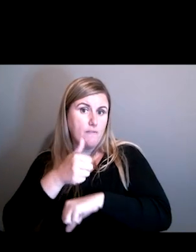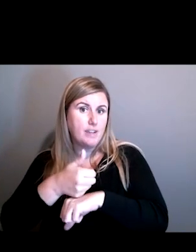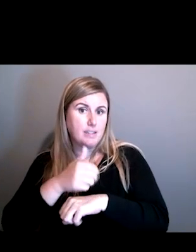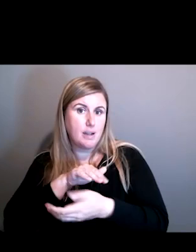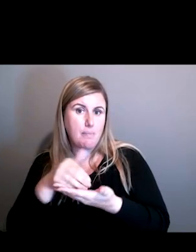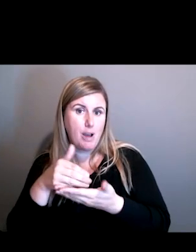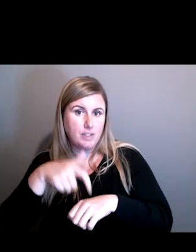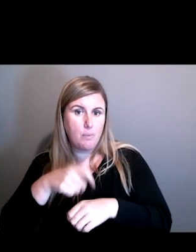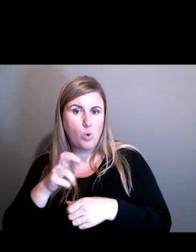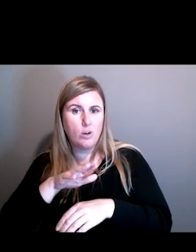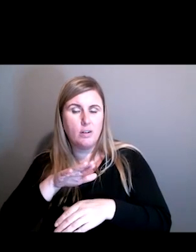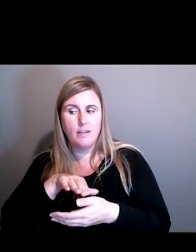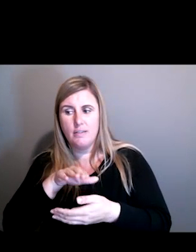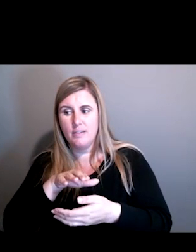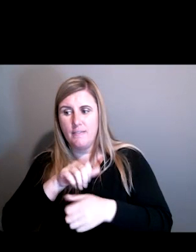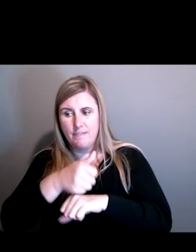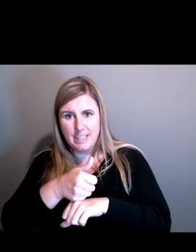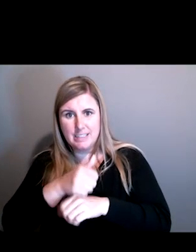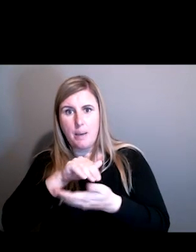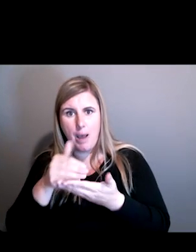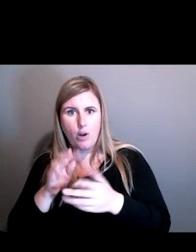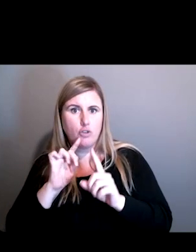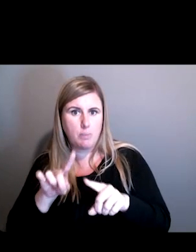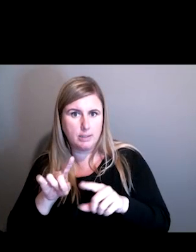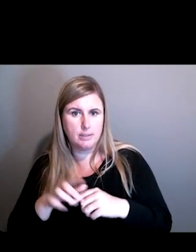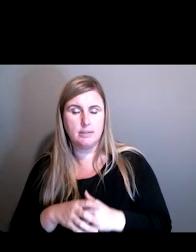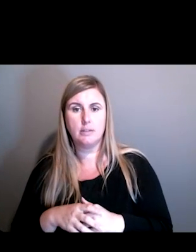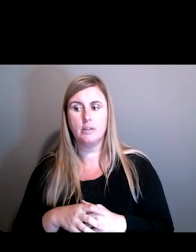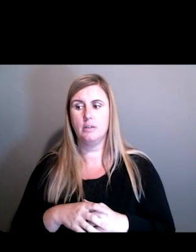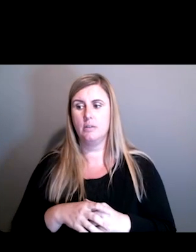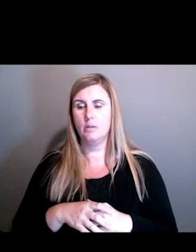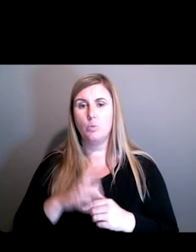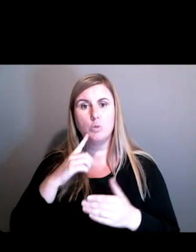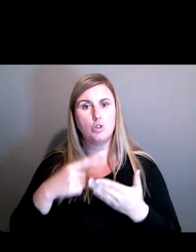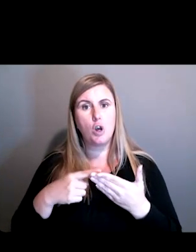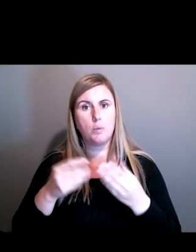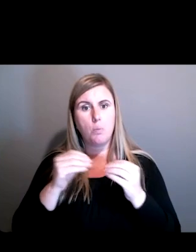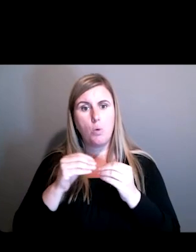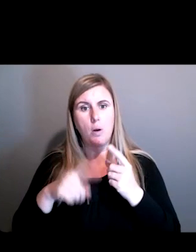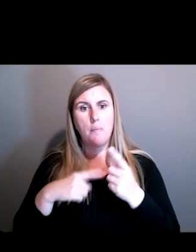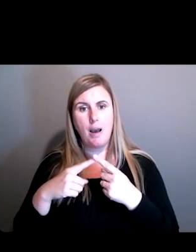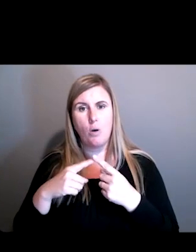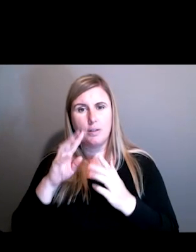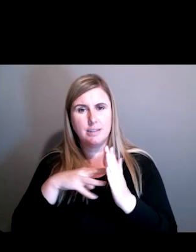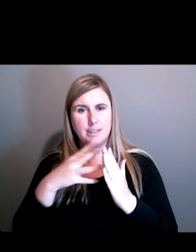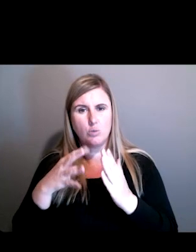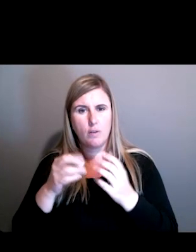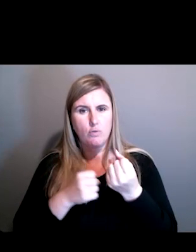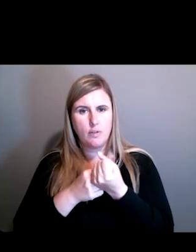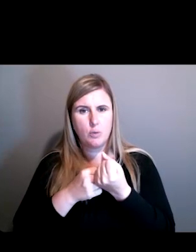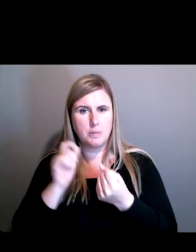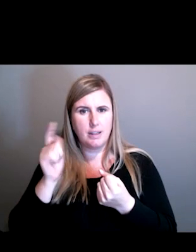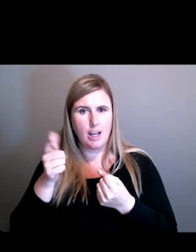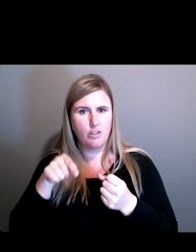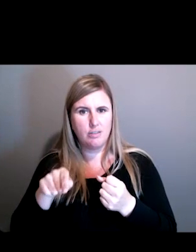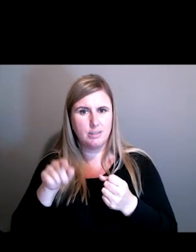or a fixed amount of time, or a fixed amount of responses. So we're going to talk more about the schedule